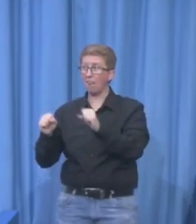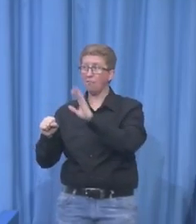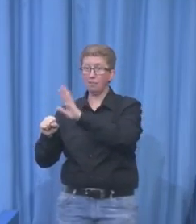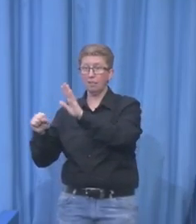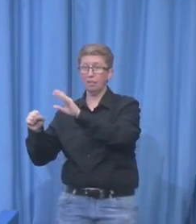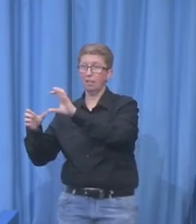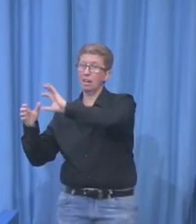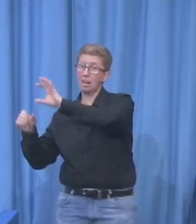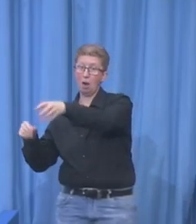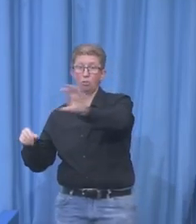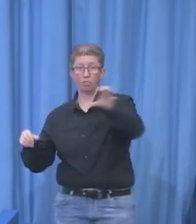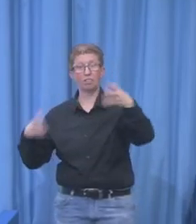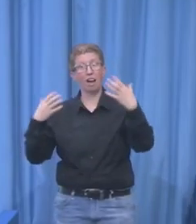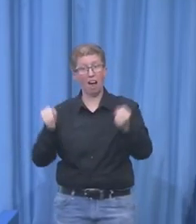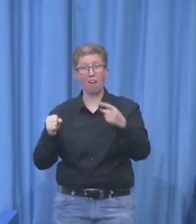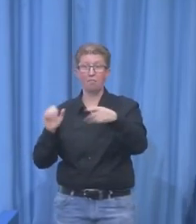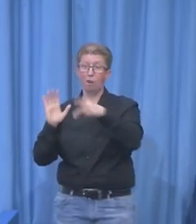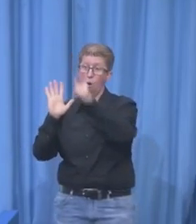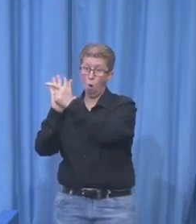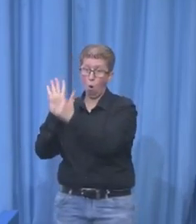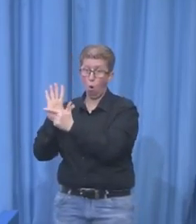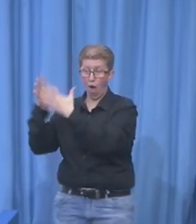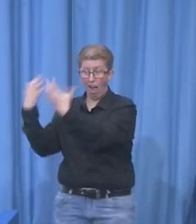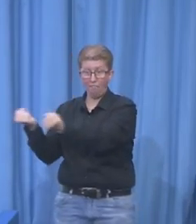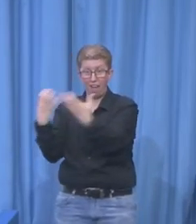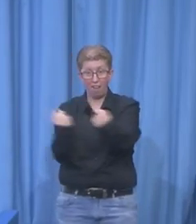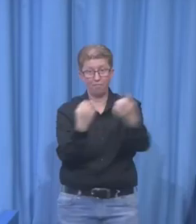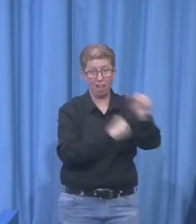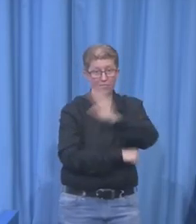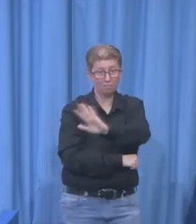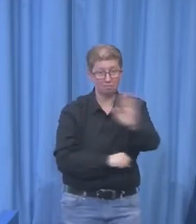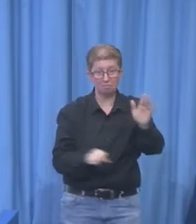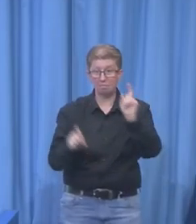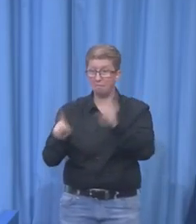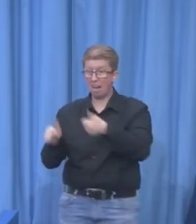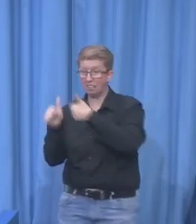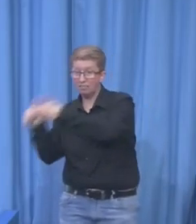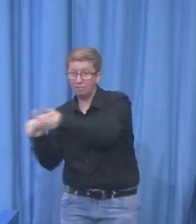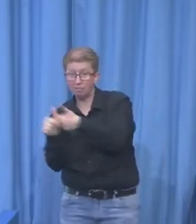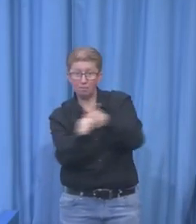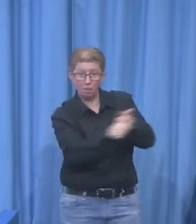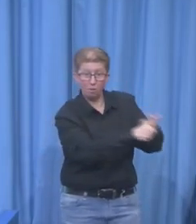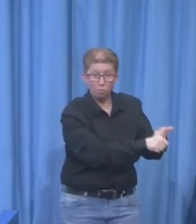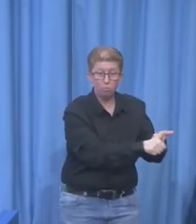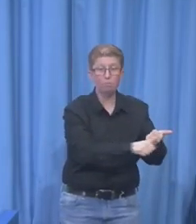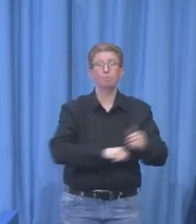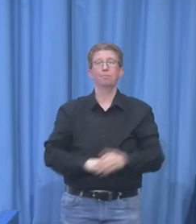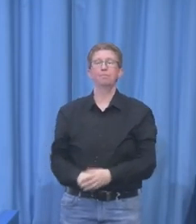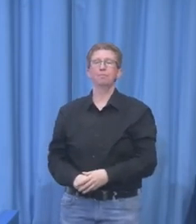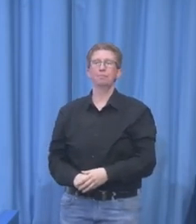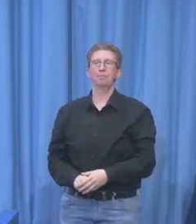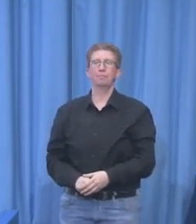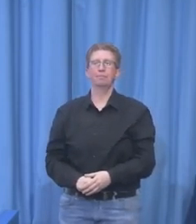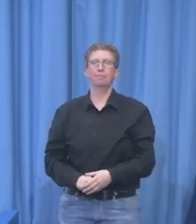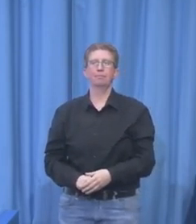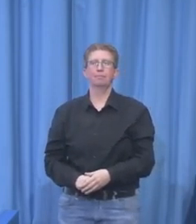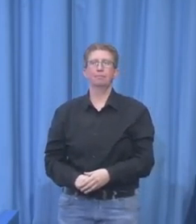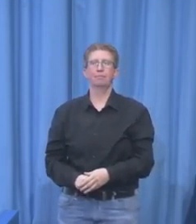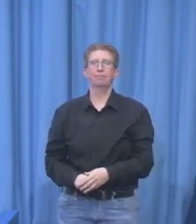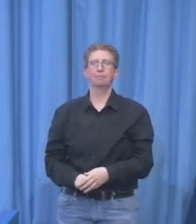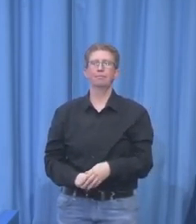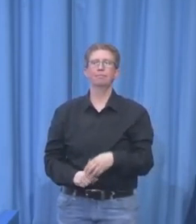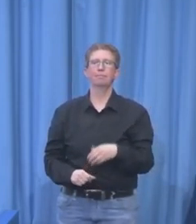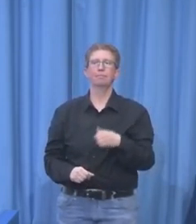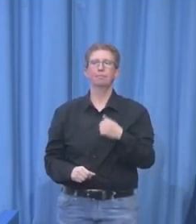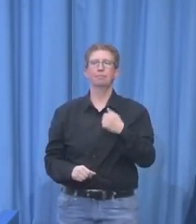Thank you for your question. I wanted to ask it. I suppose from CARE's perspective, CARE